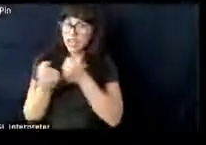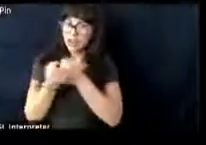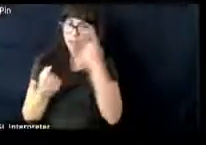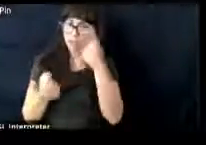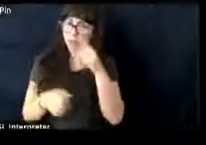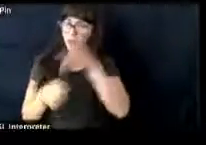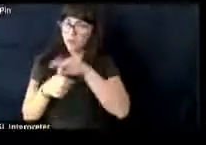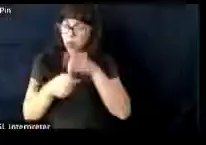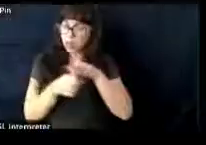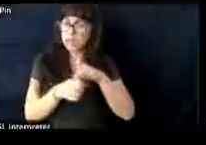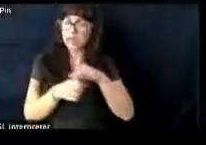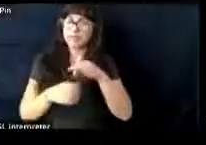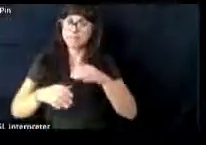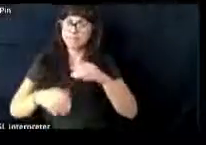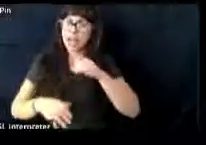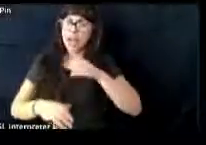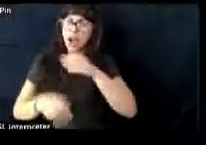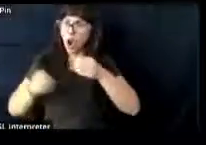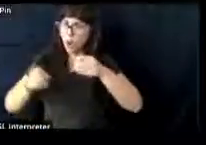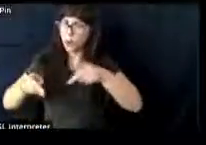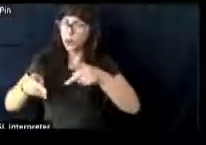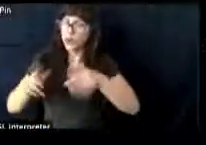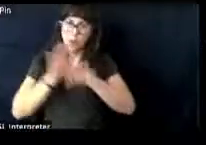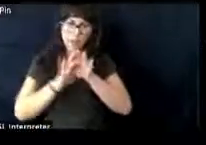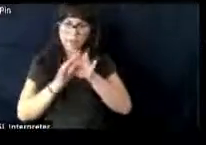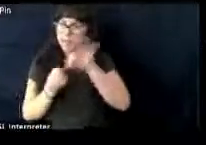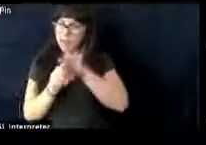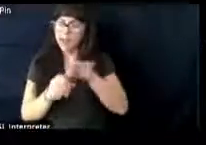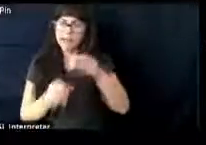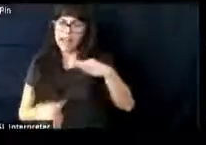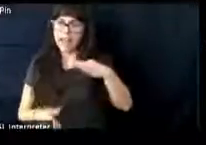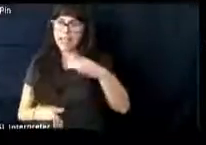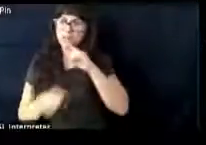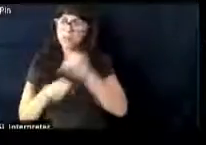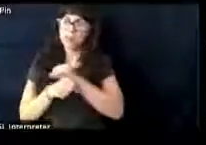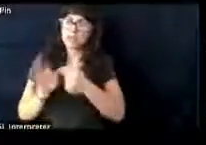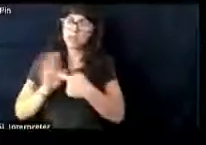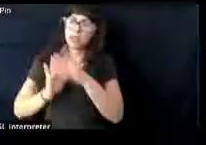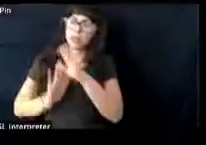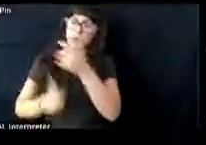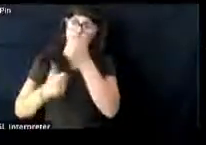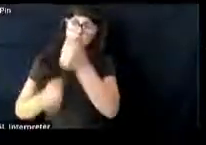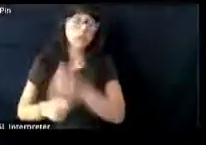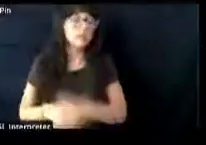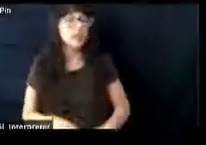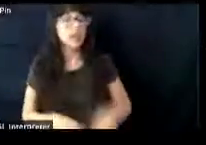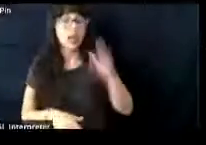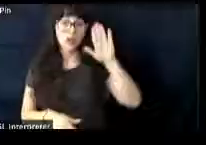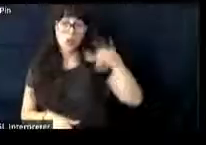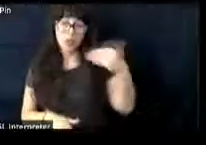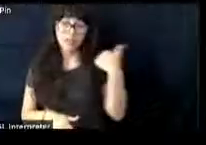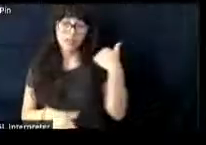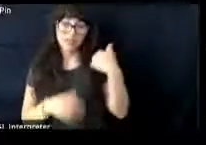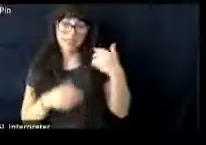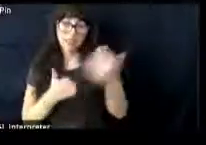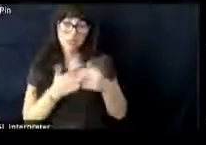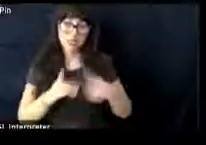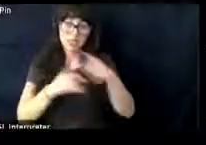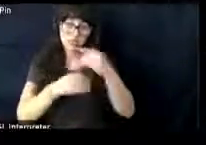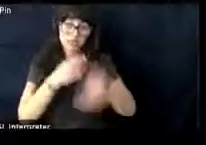and a chance to elect a candidate that truly represents their interests. We know that from the last redistricting cycle that the Black population